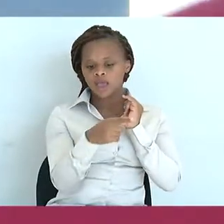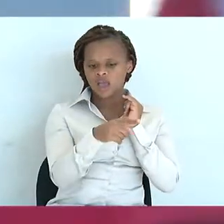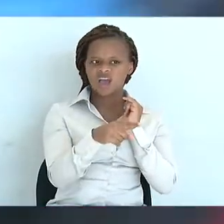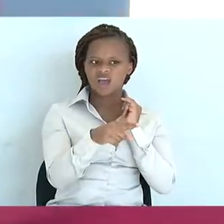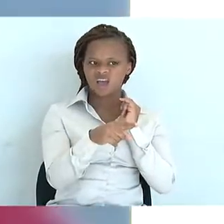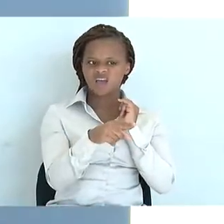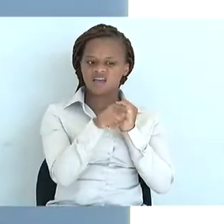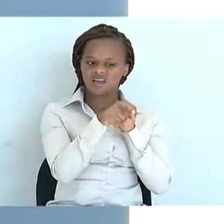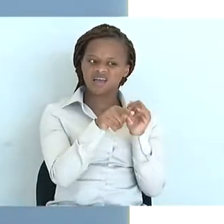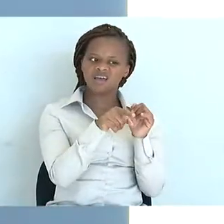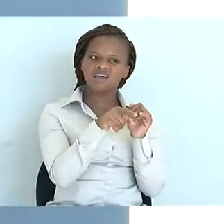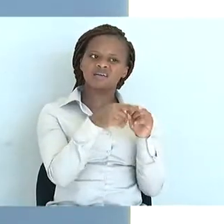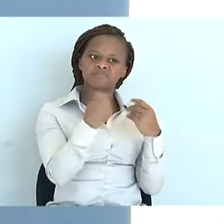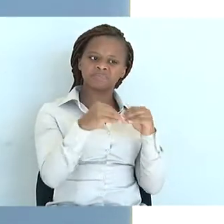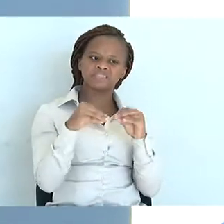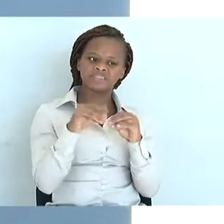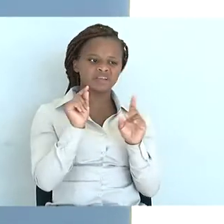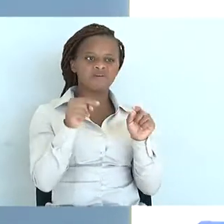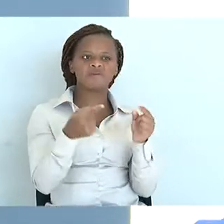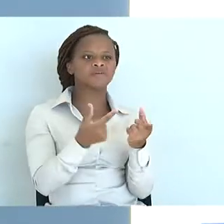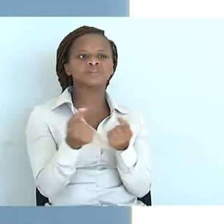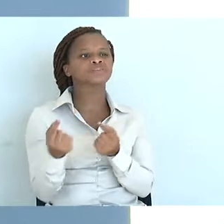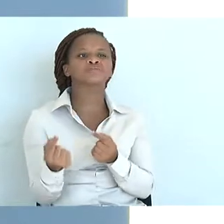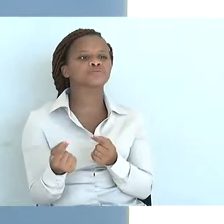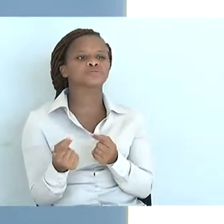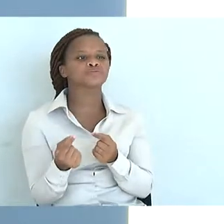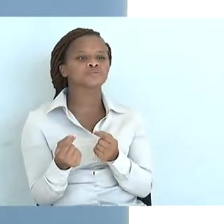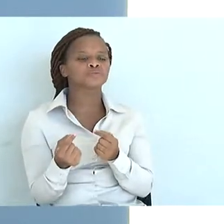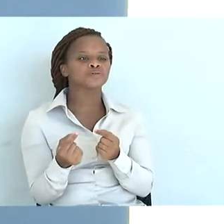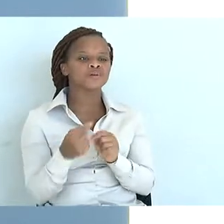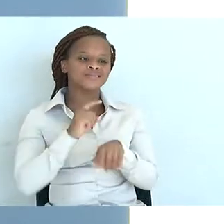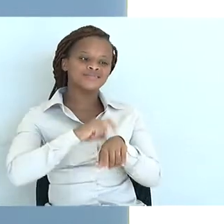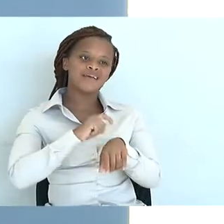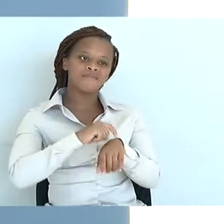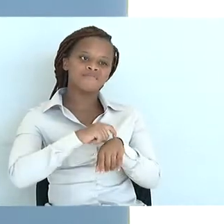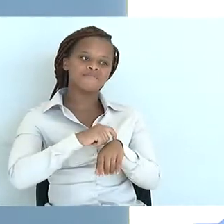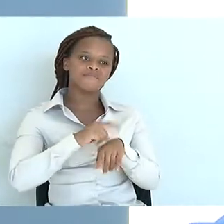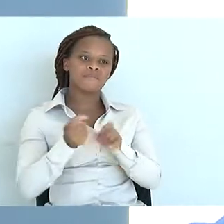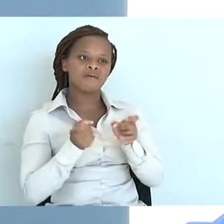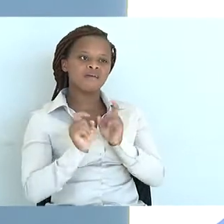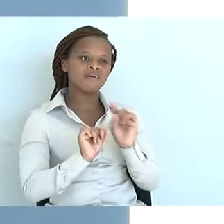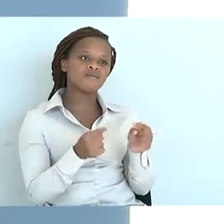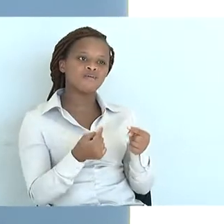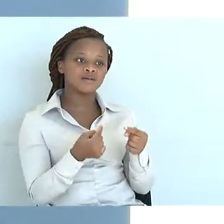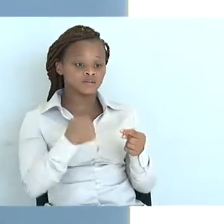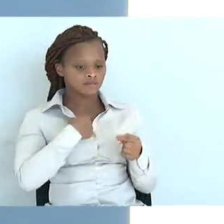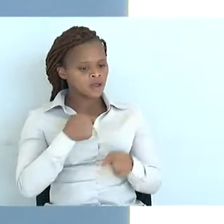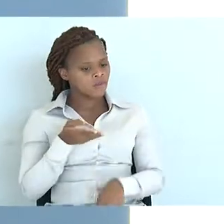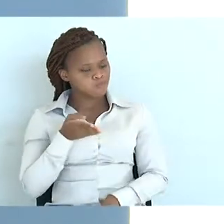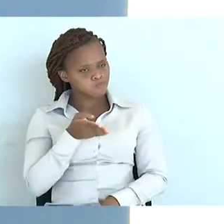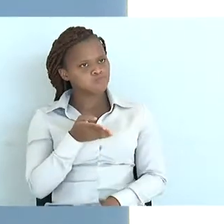ahlulekile awadeliver ngesikhathi. Ngikhona namhlanje ngizogcizelela mhlawumbe ngangifuna noma ikuphi othukela district